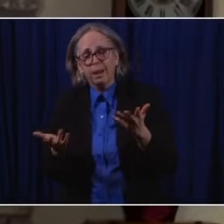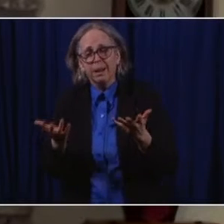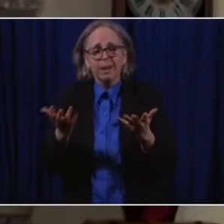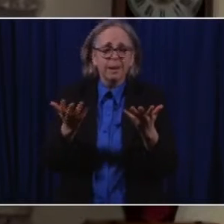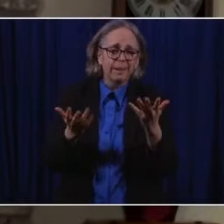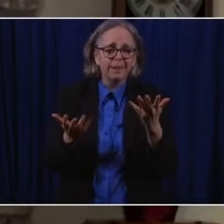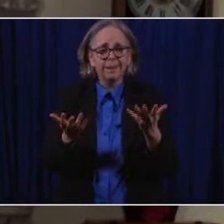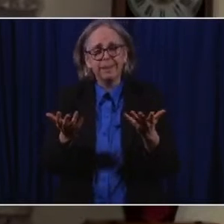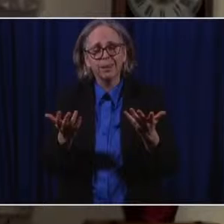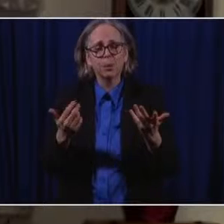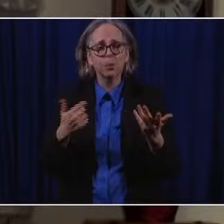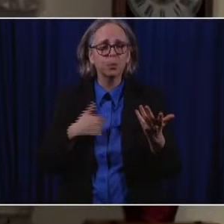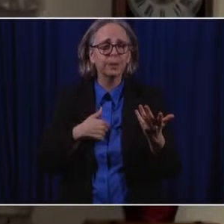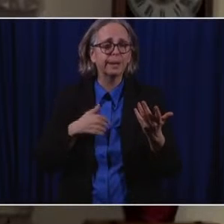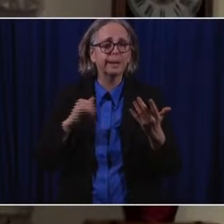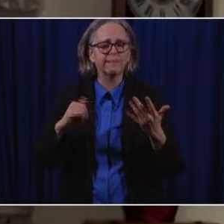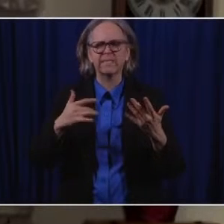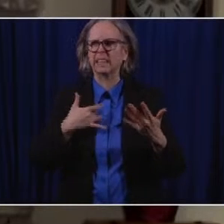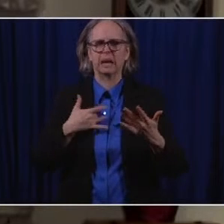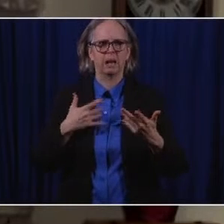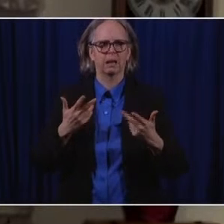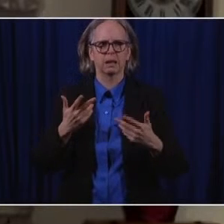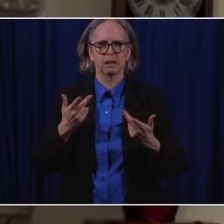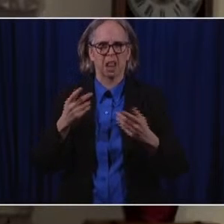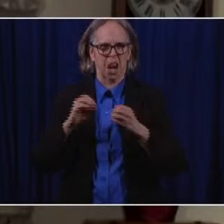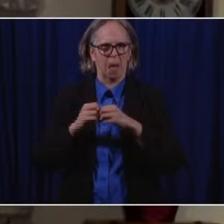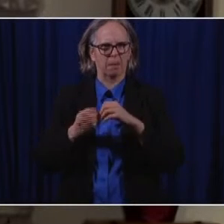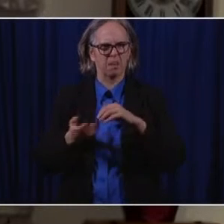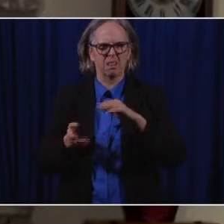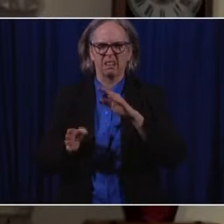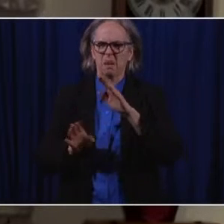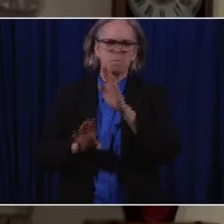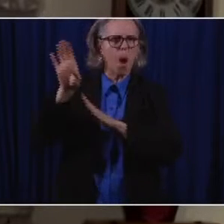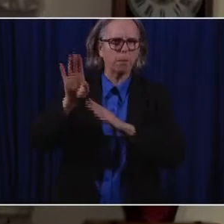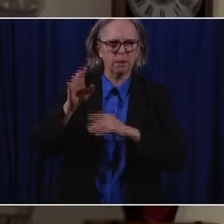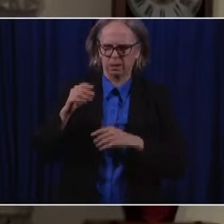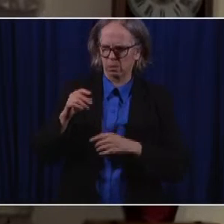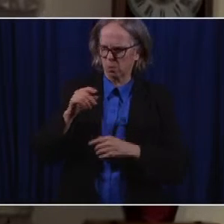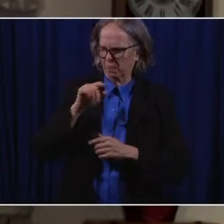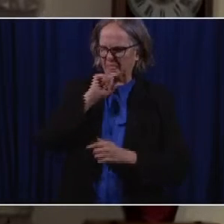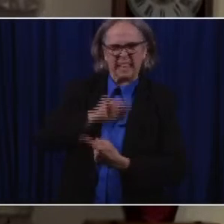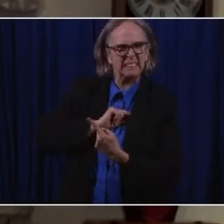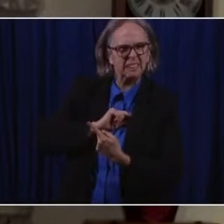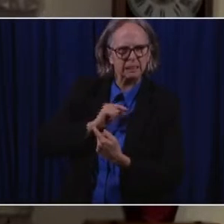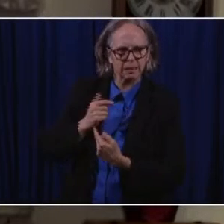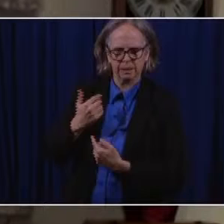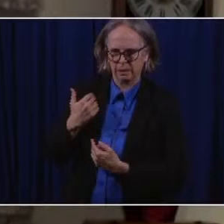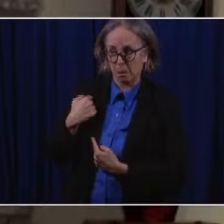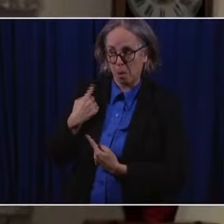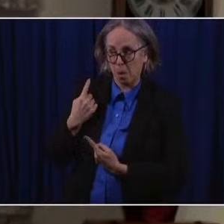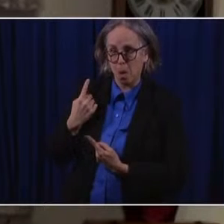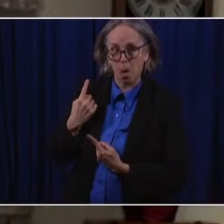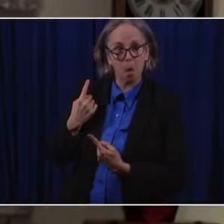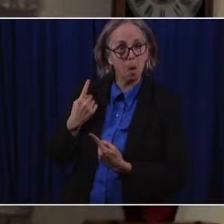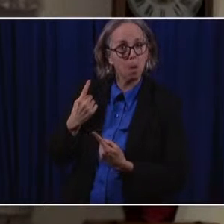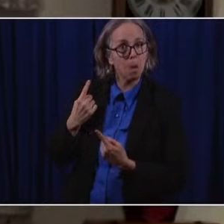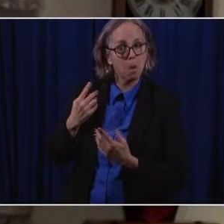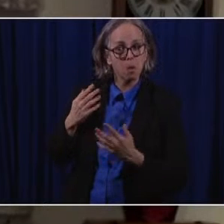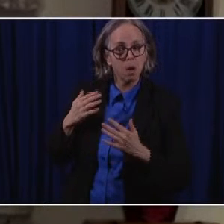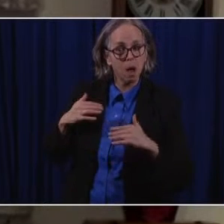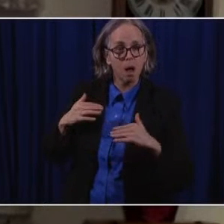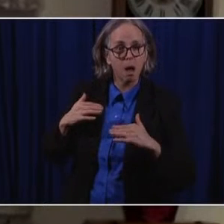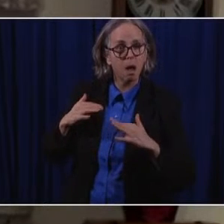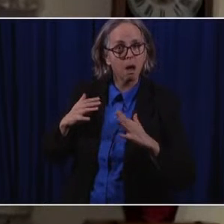we feared has not been what we expected. We think that there probably was a bump, but we also